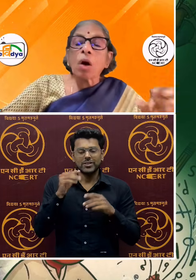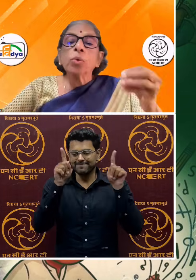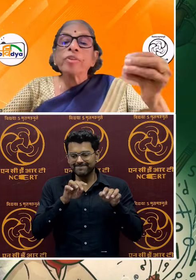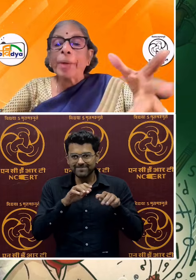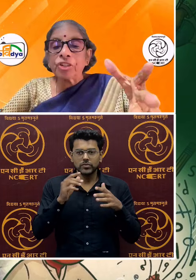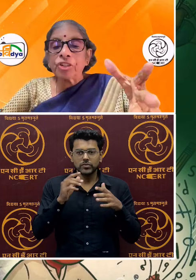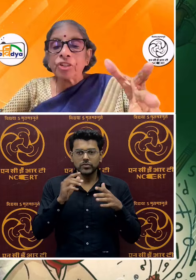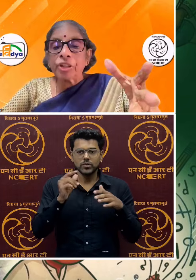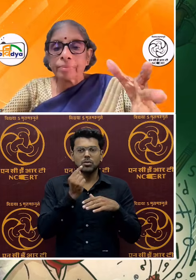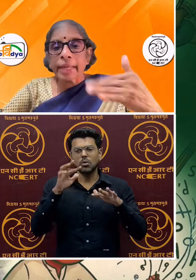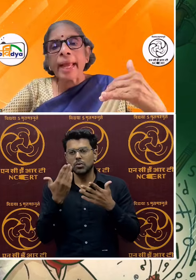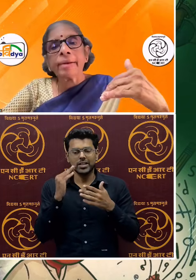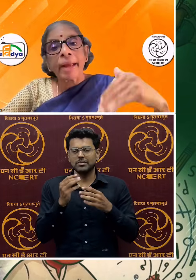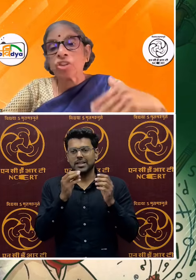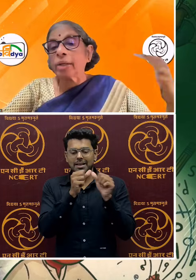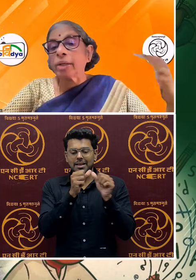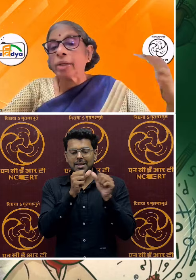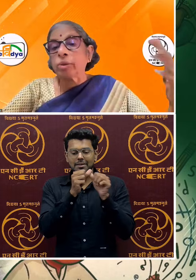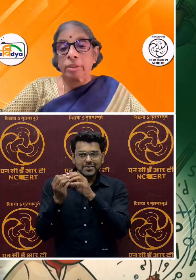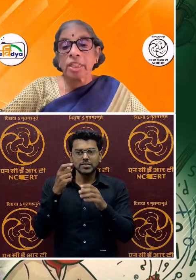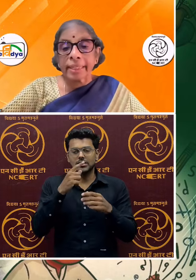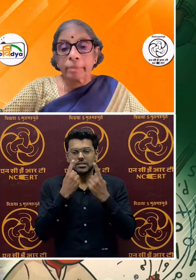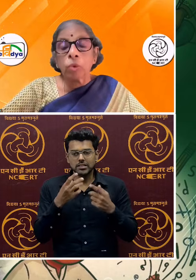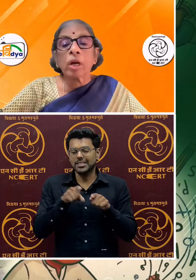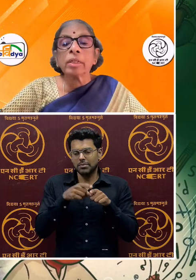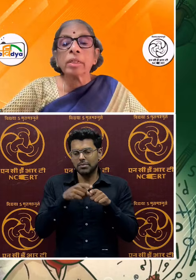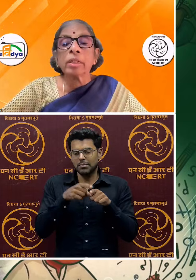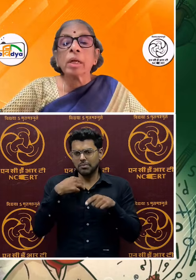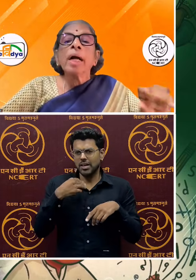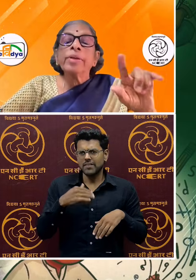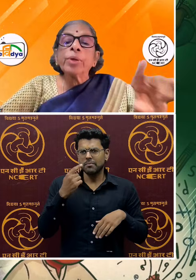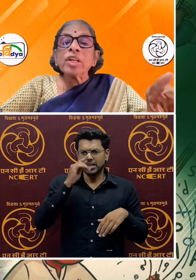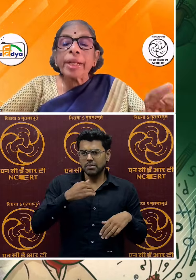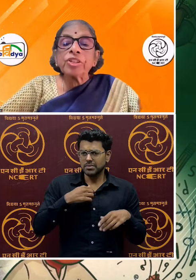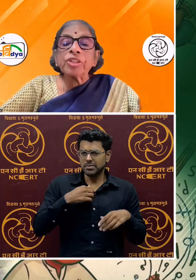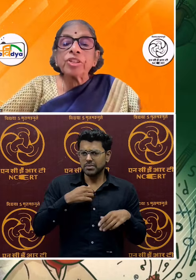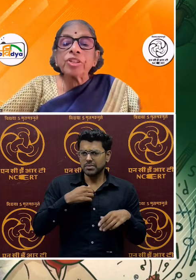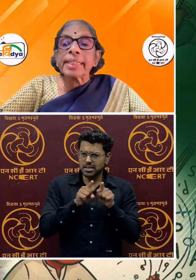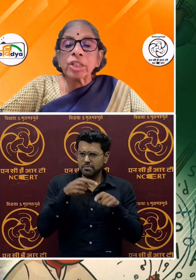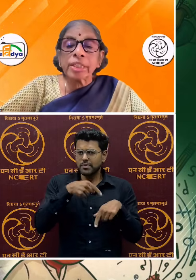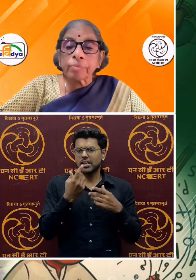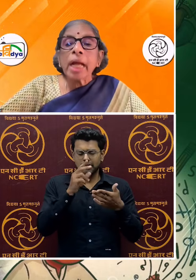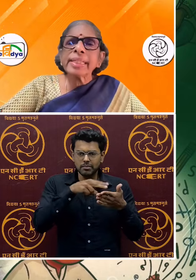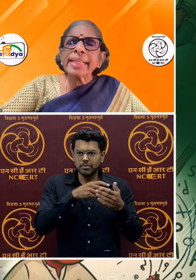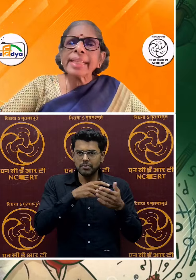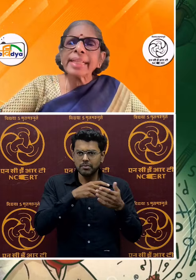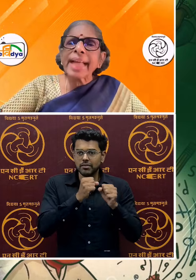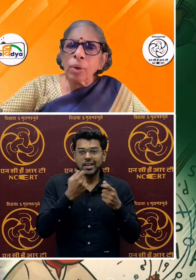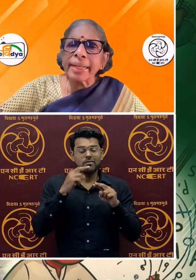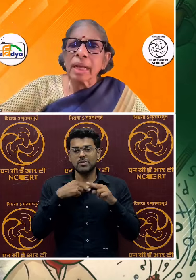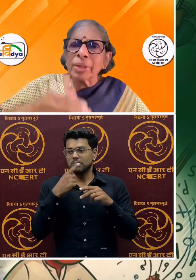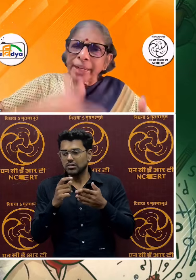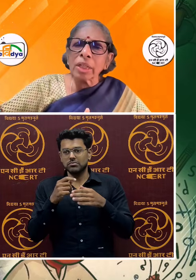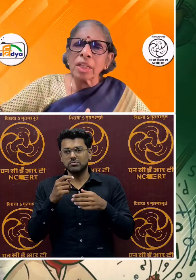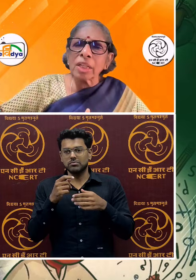computers or you give spell check. Like I have a child who's a dyslexic, my own daughter. When you give her a spell check and says check, she says, I